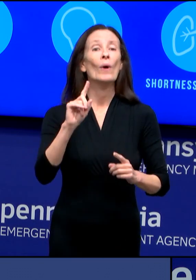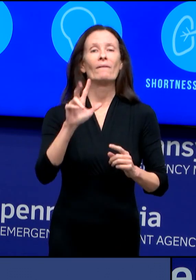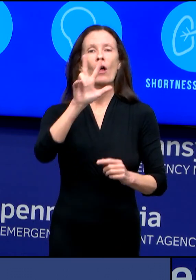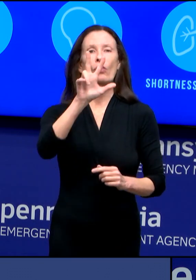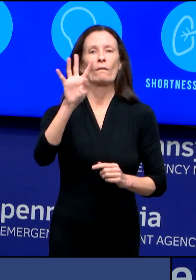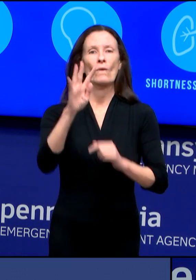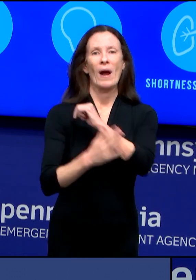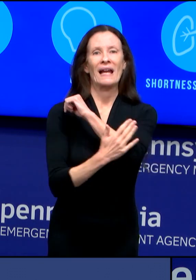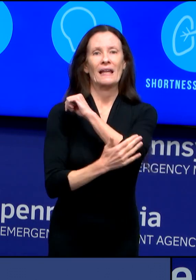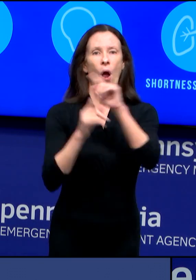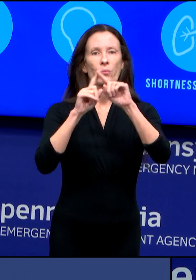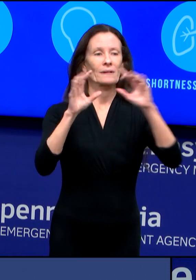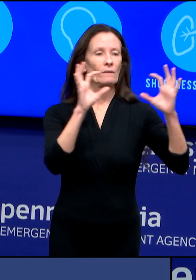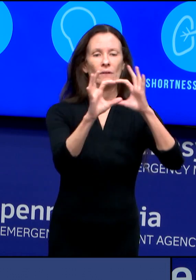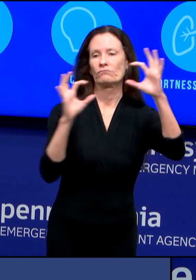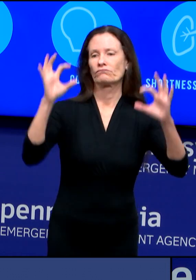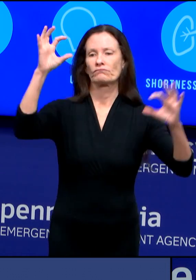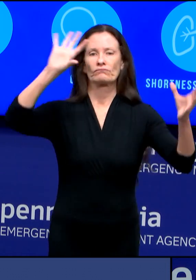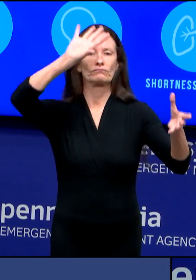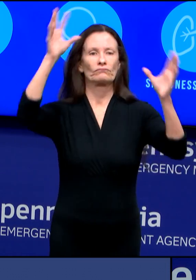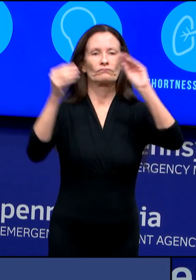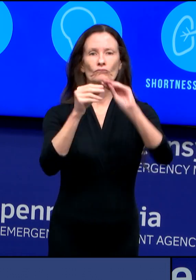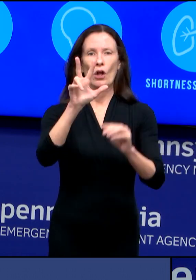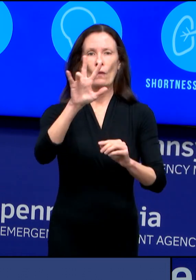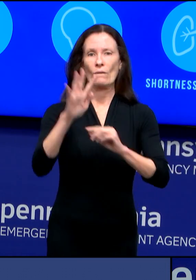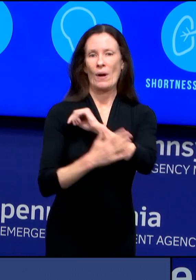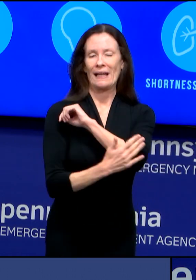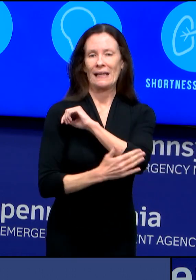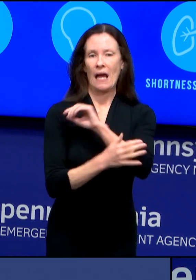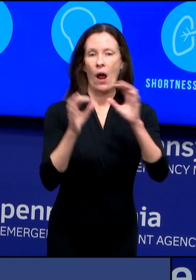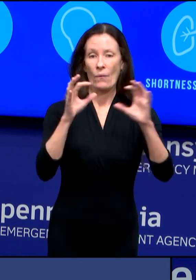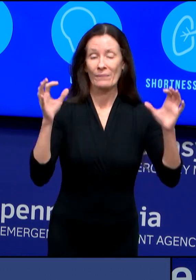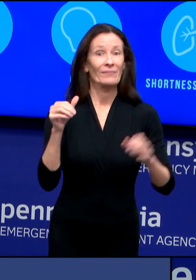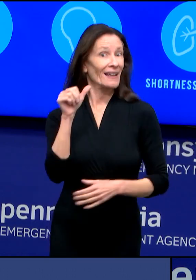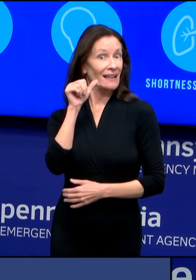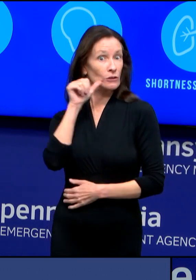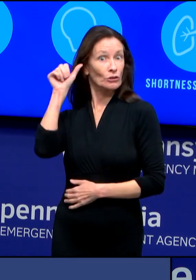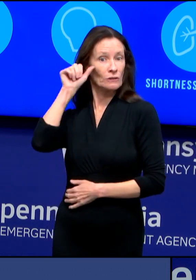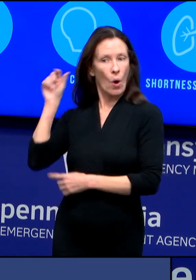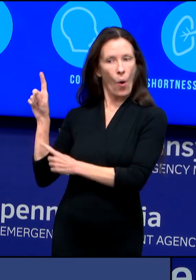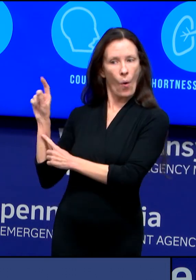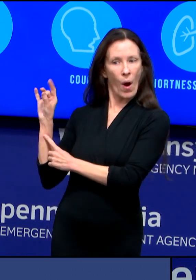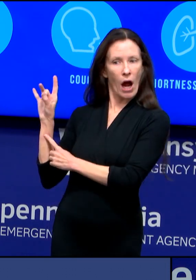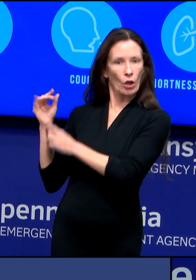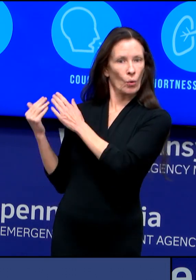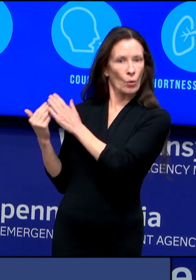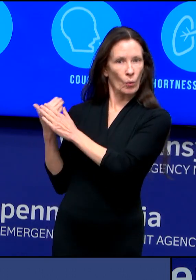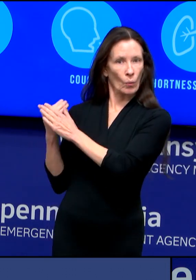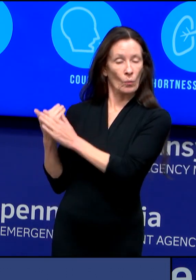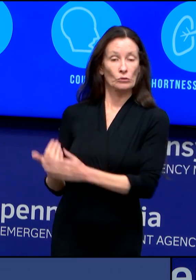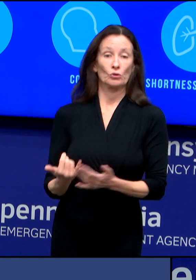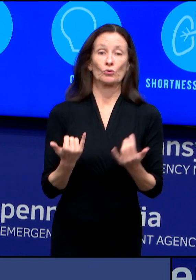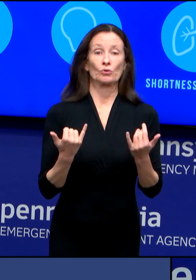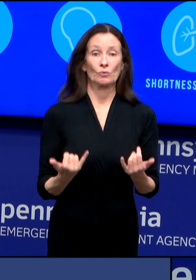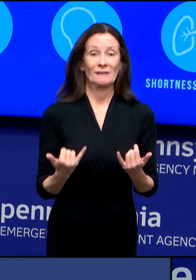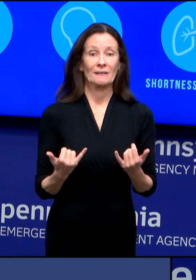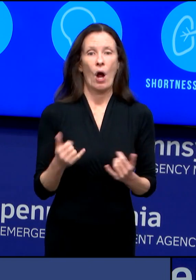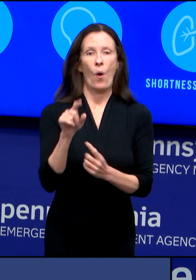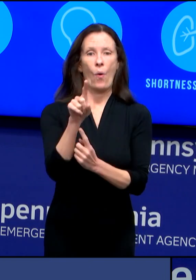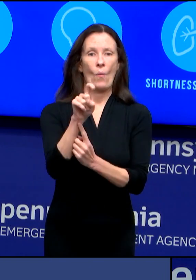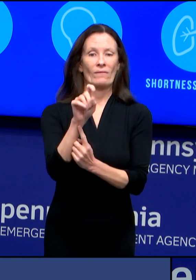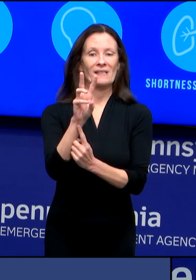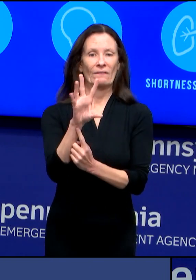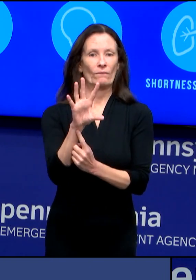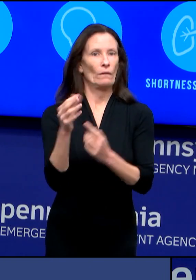Yesterday, we had 108 new cases per day, and today we have 165 new cases per